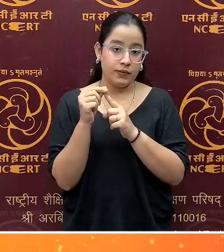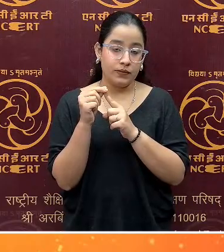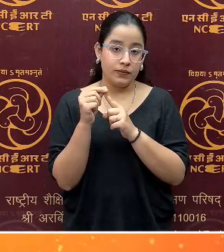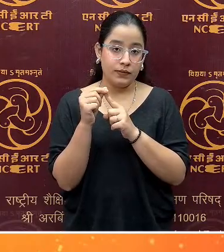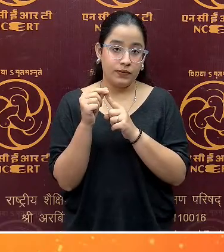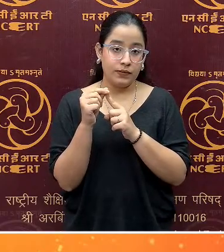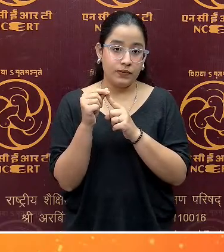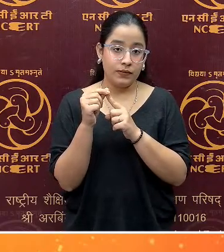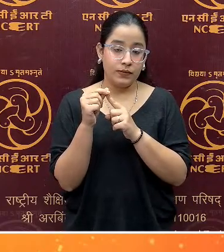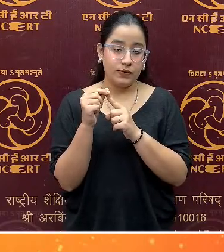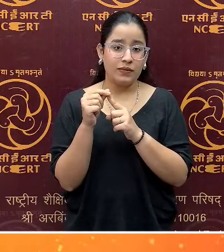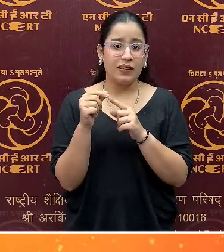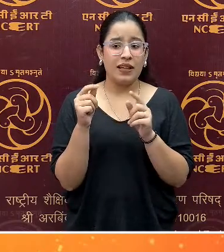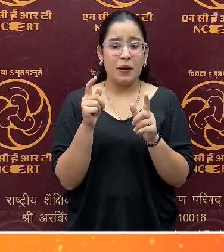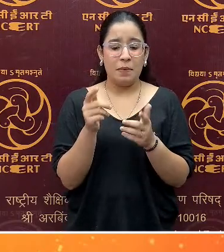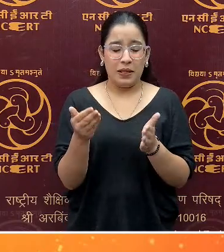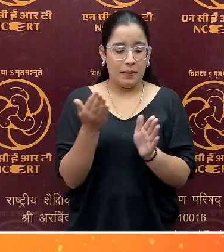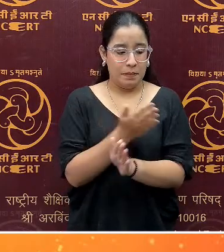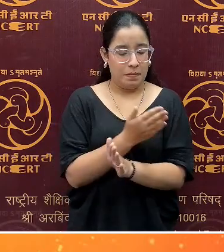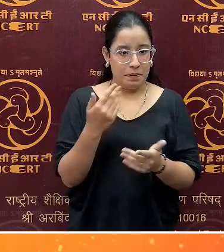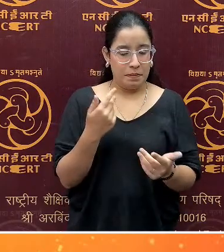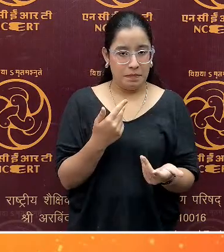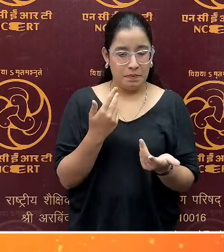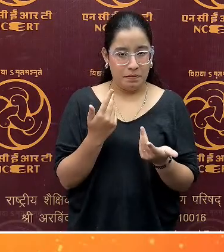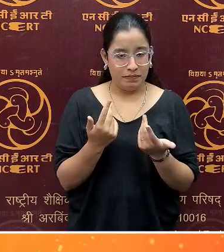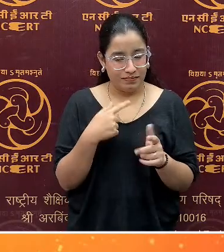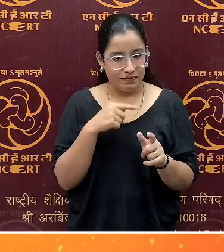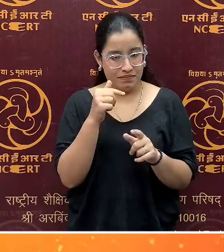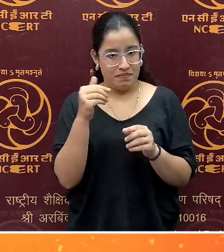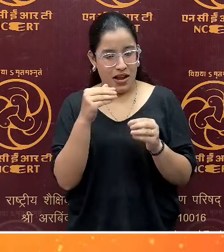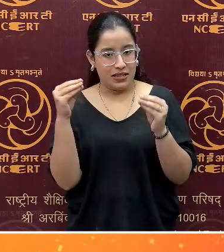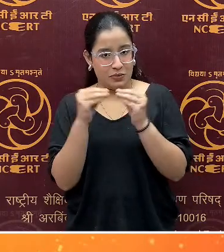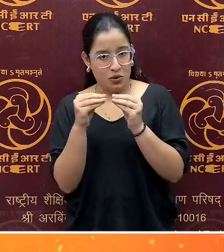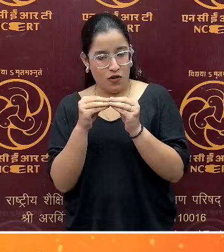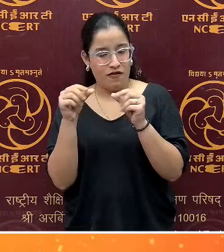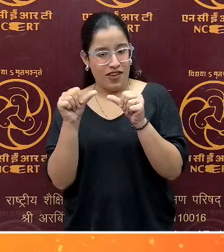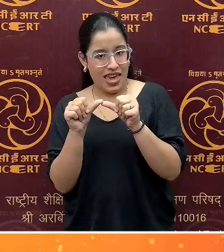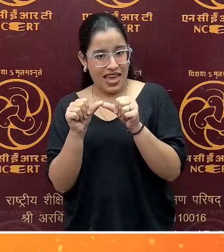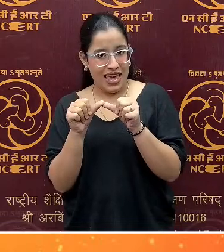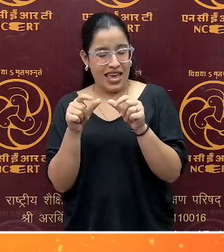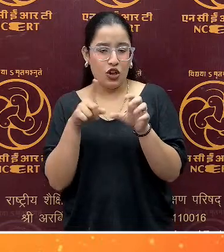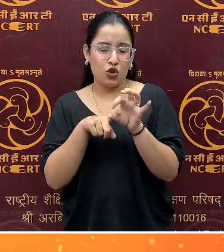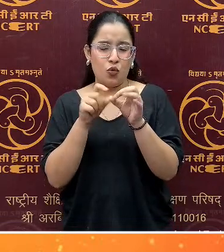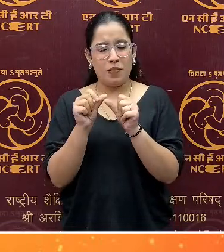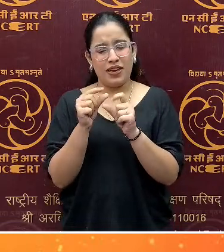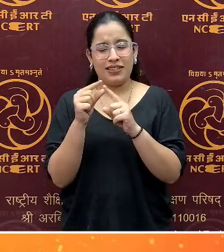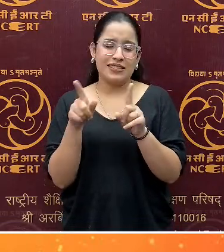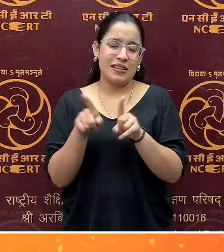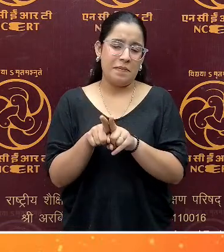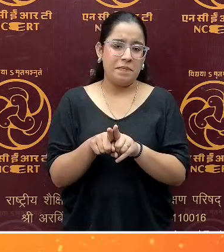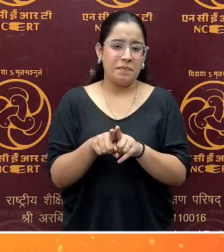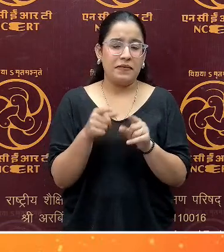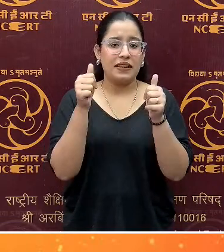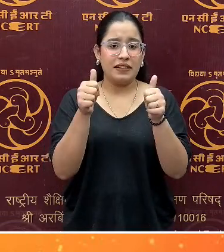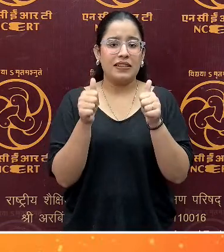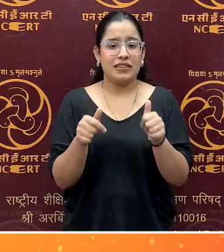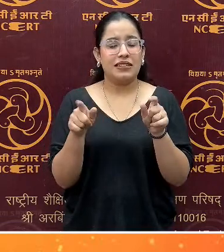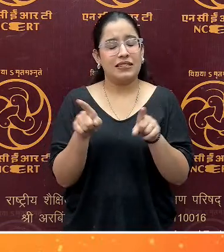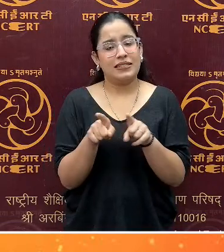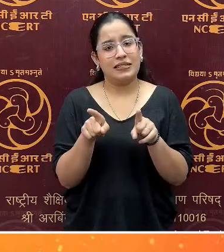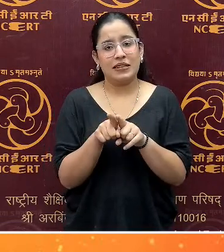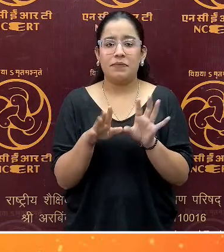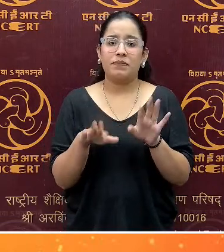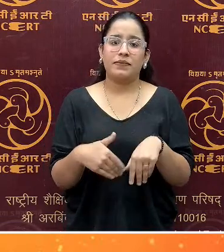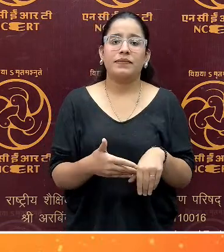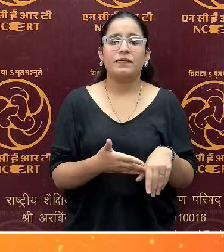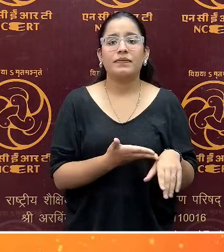isn't that we have, that is its minus of B plus A is actually QP vector. So that is this resultant. This is the